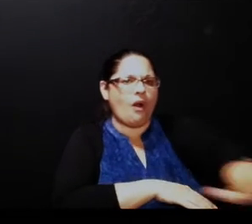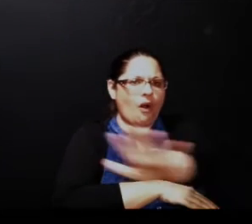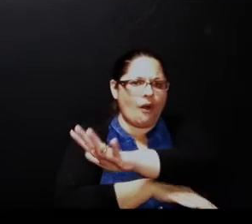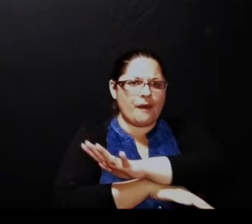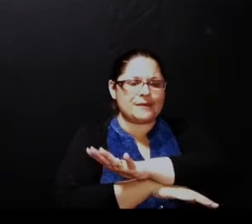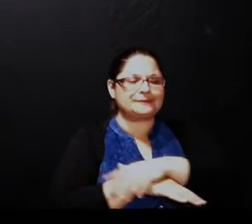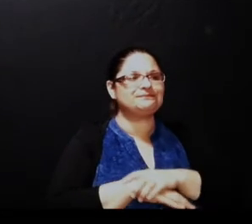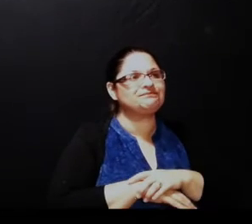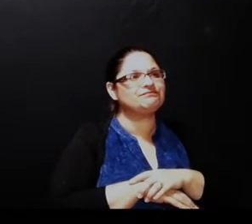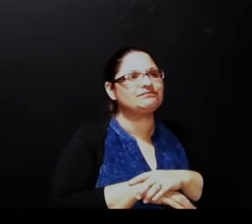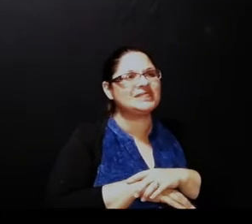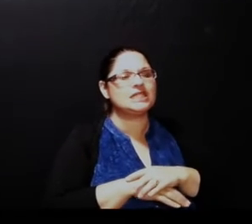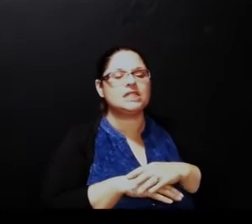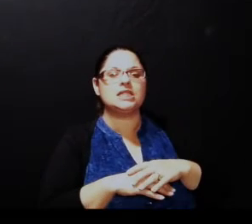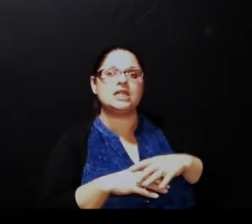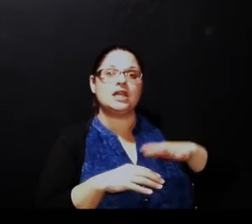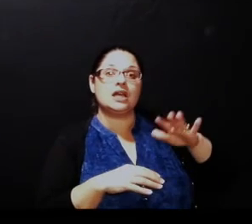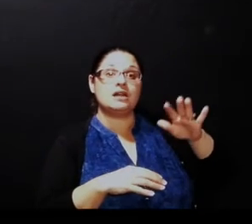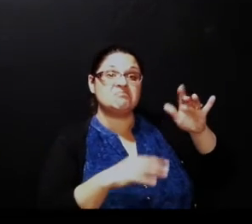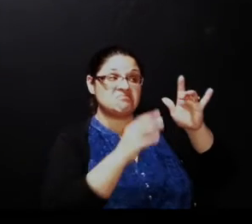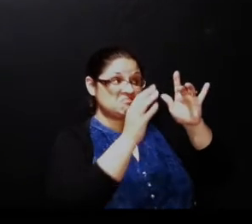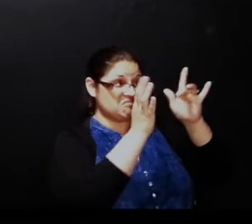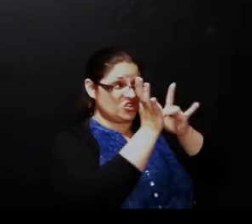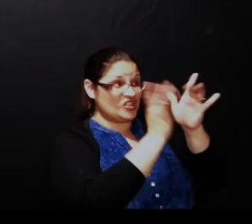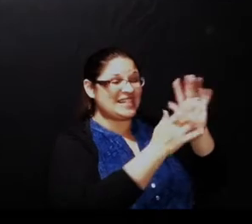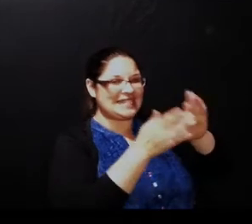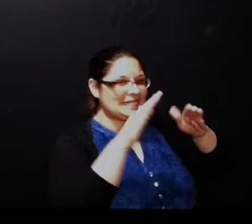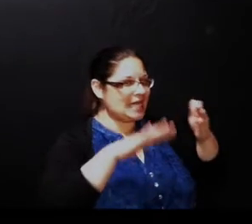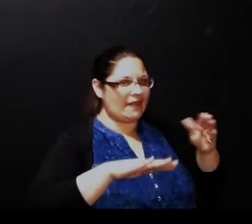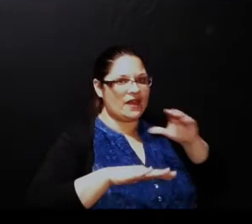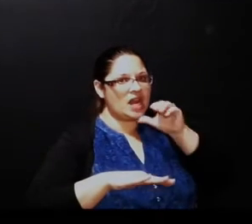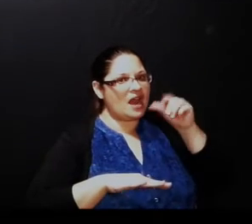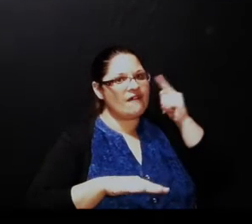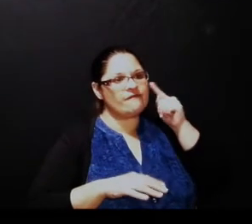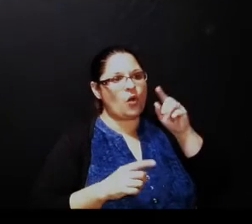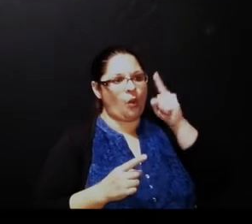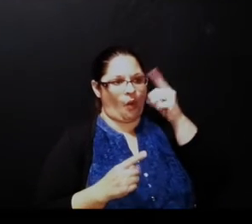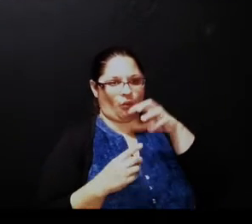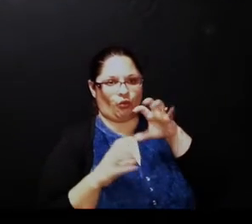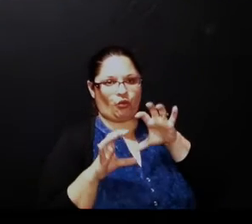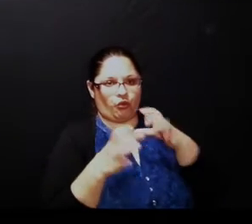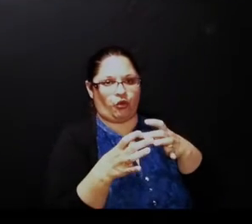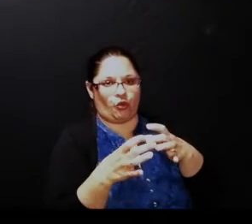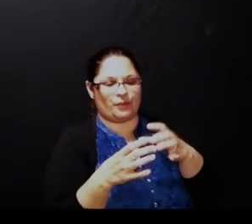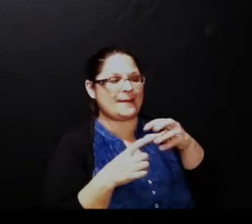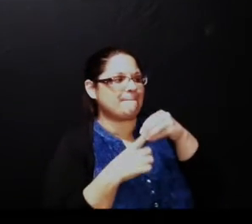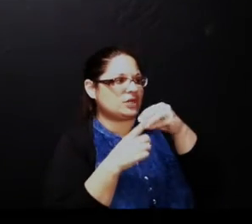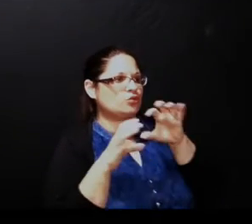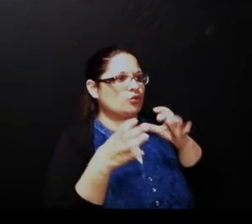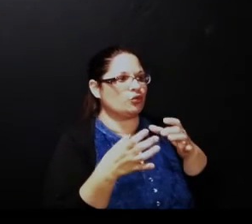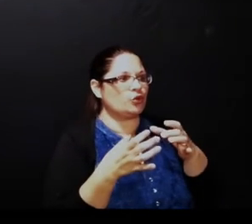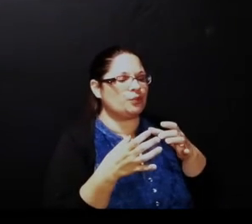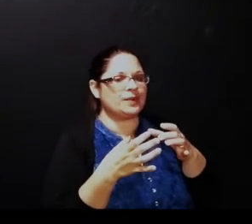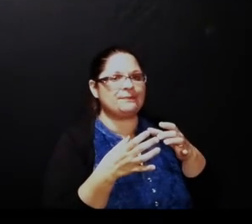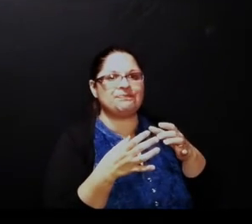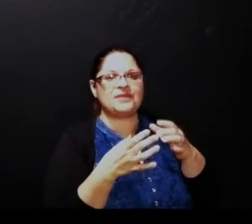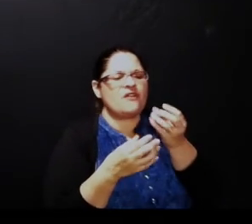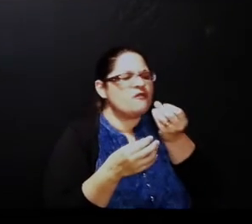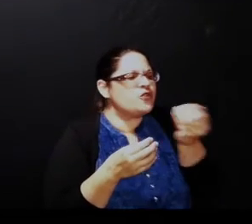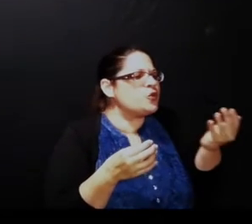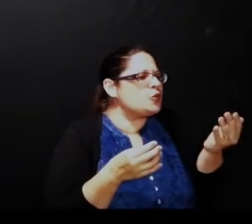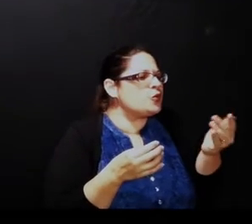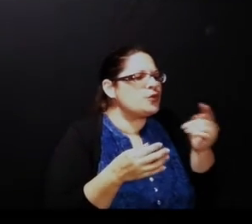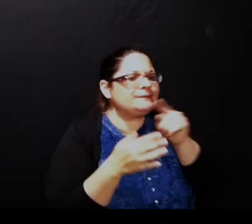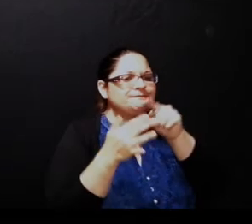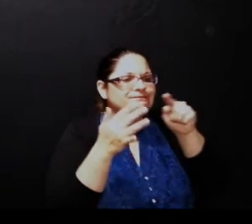the Father. His death would not be for a few. It would be for all. It'd be for all women and all men. It'd be for